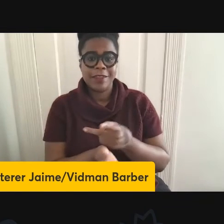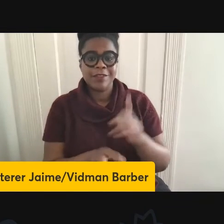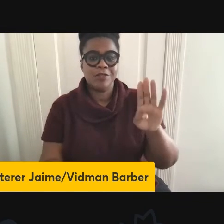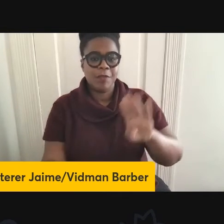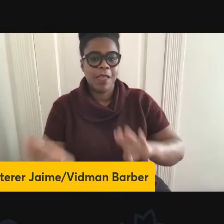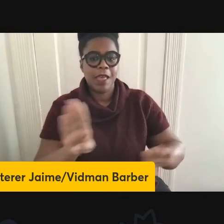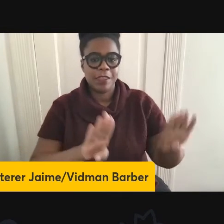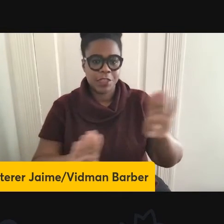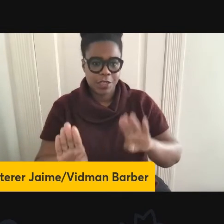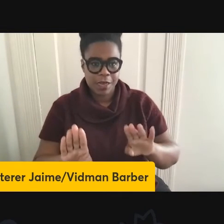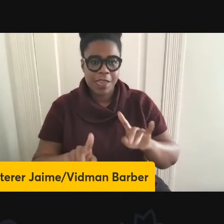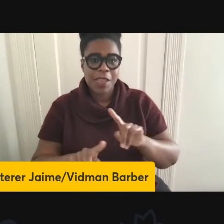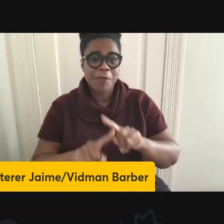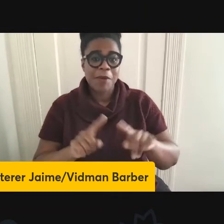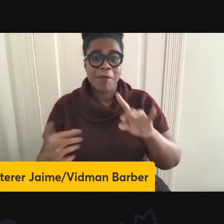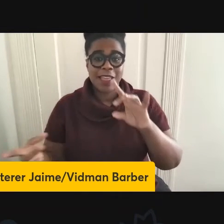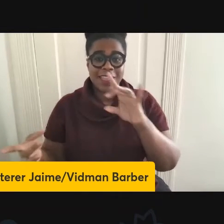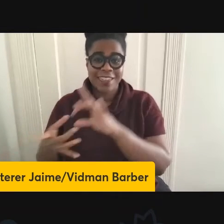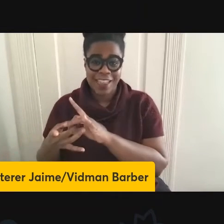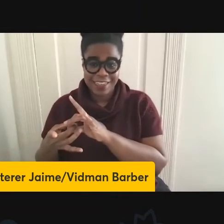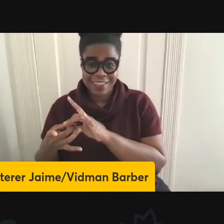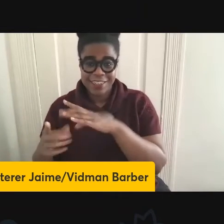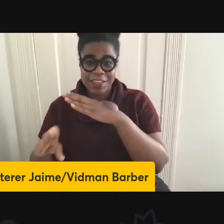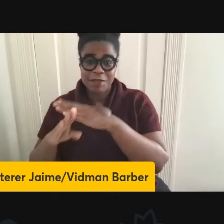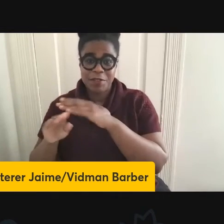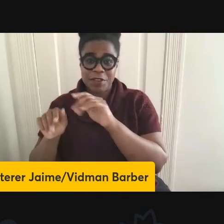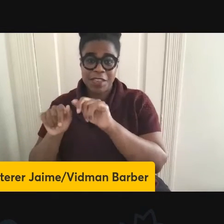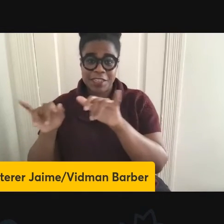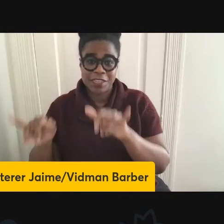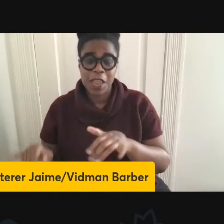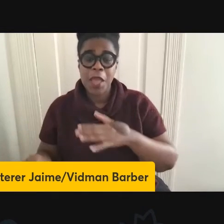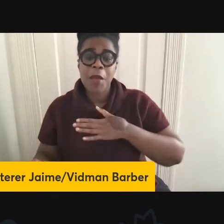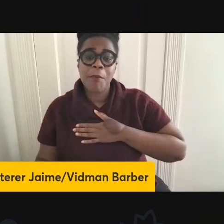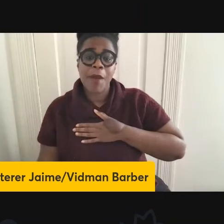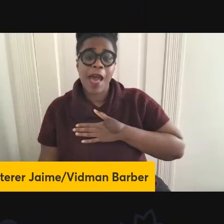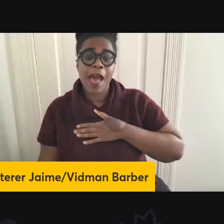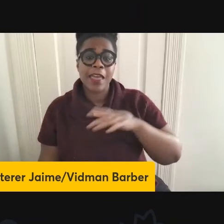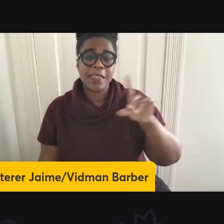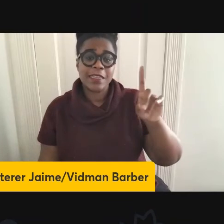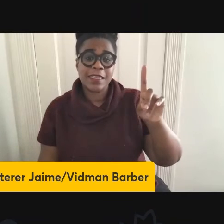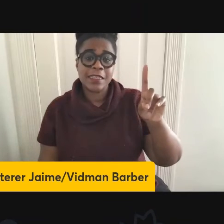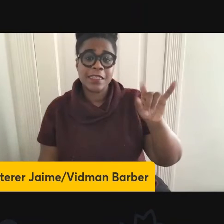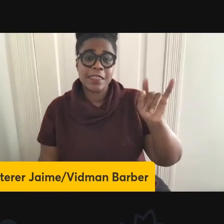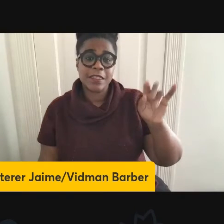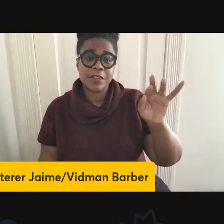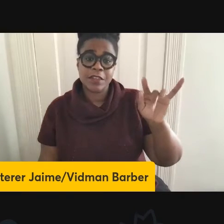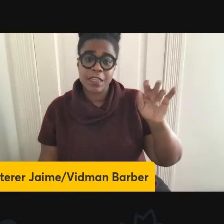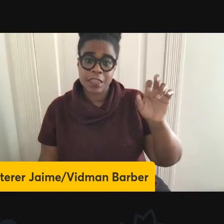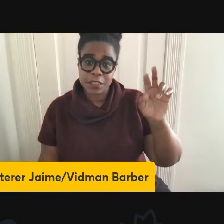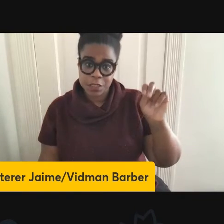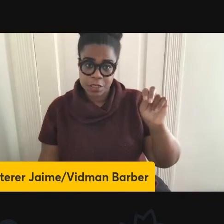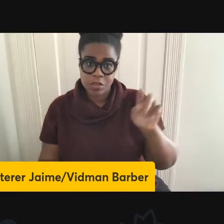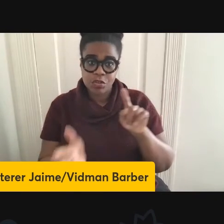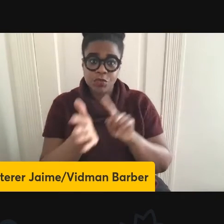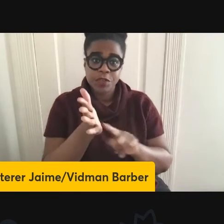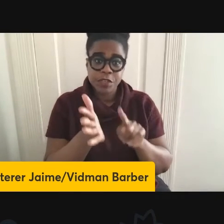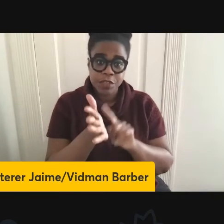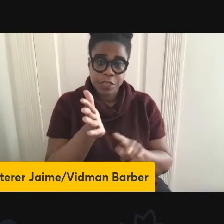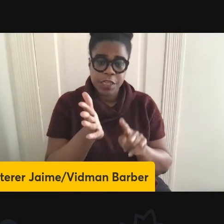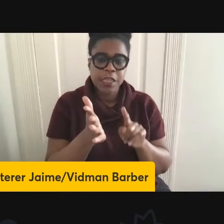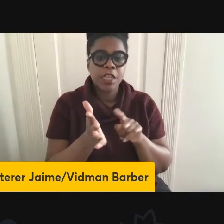biology. However, my connection to immunology is that my dissertation research looked at the effects of